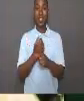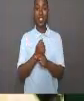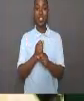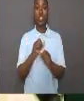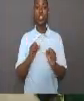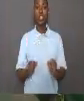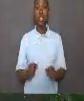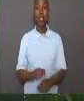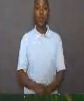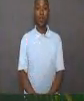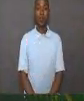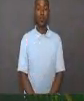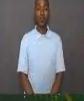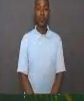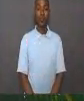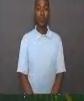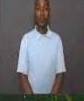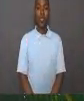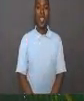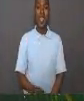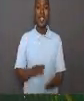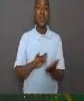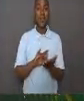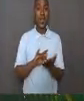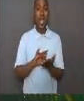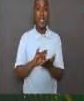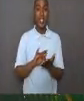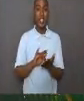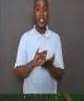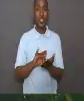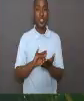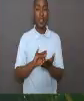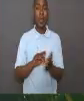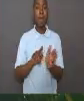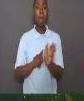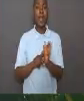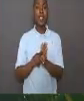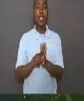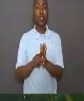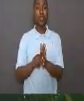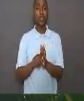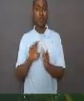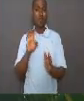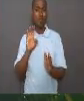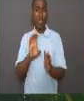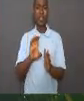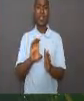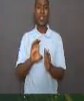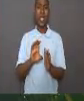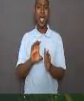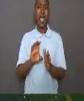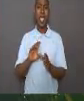anti-inflammatory drugs. The drugs force the parasite to let go of